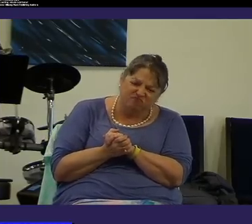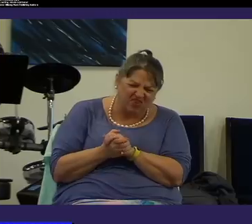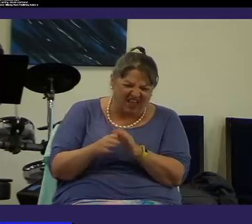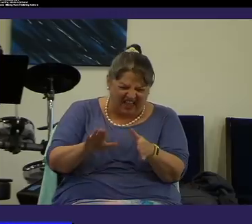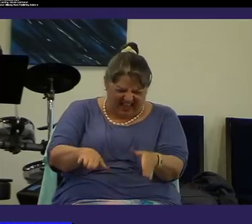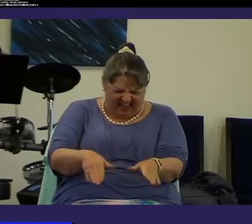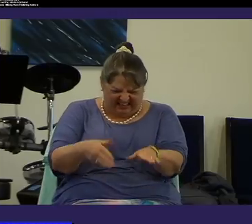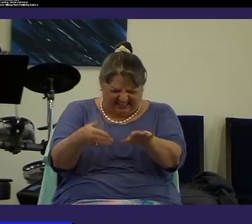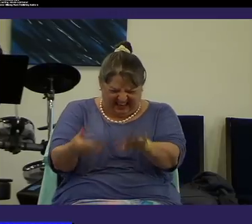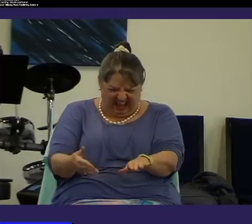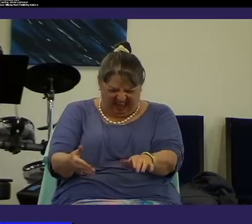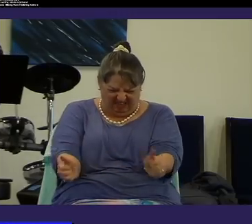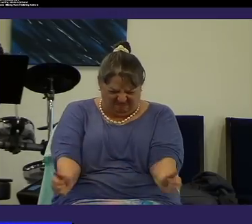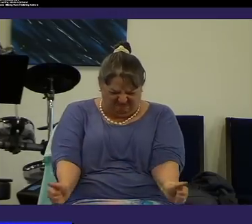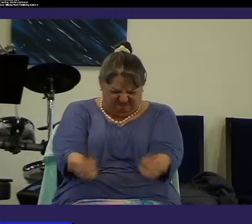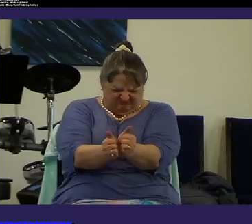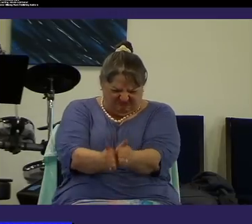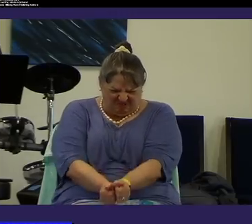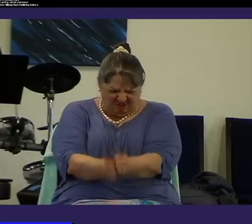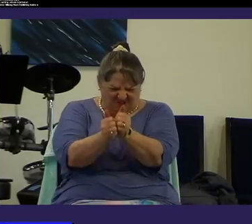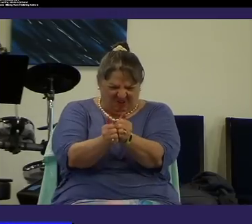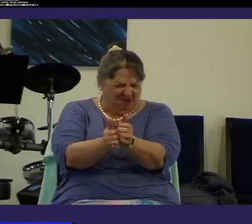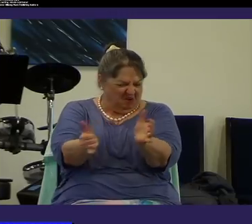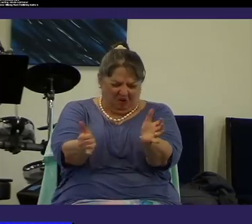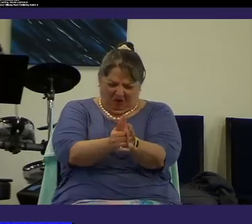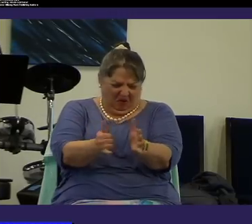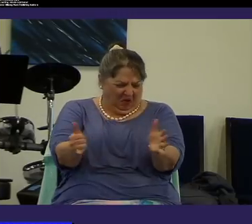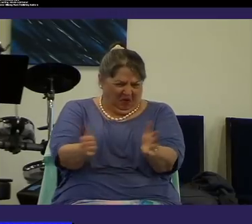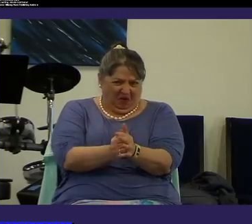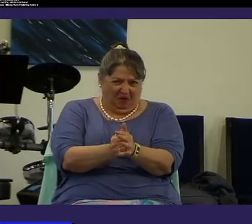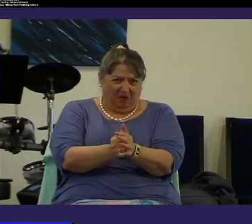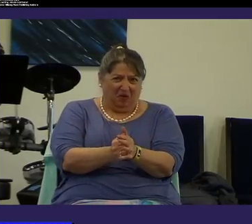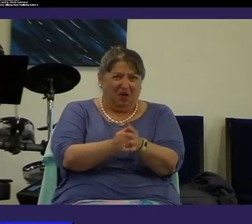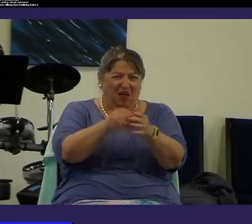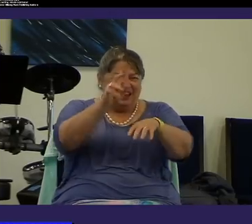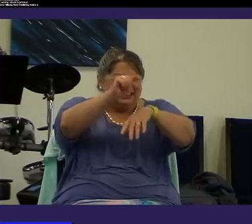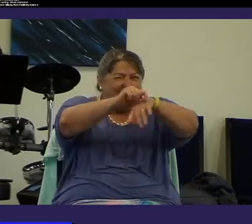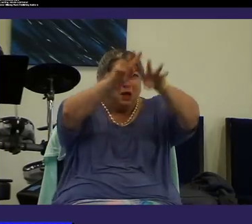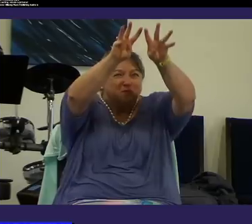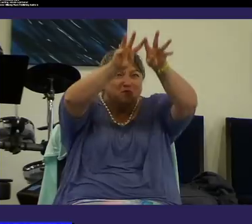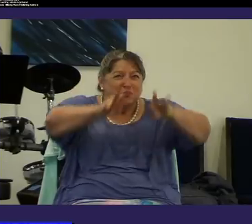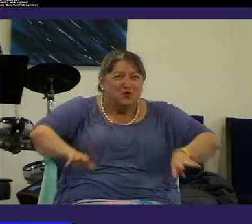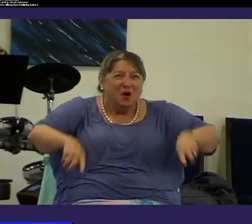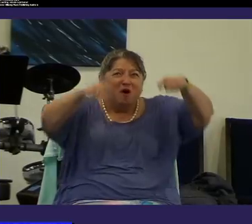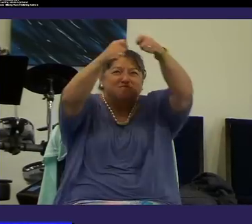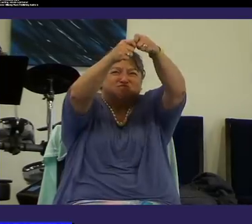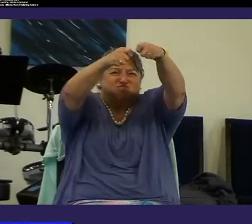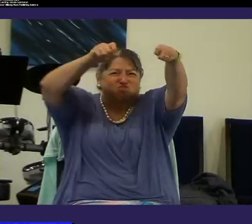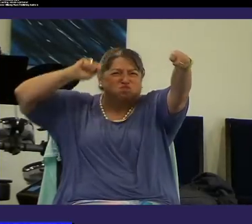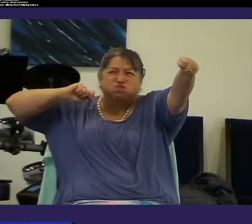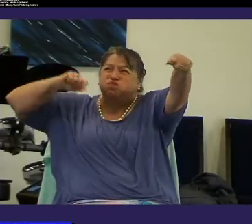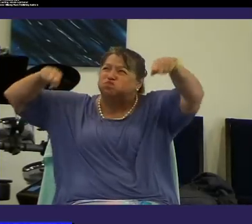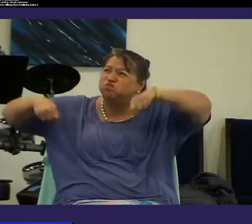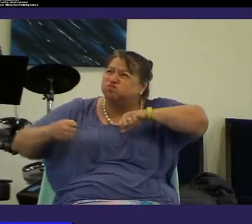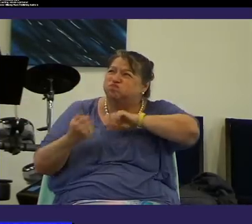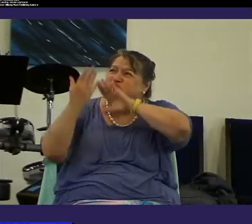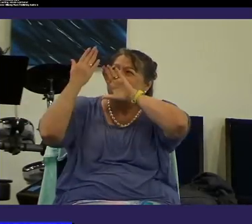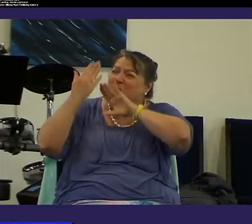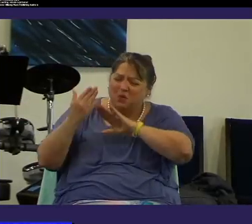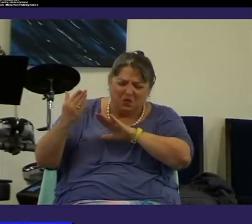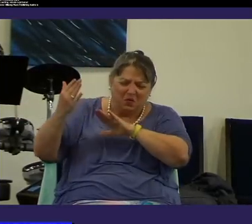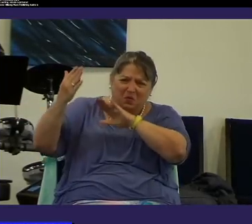Death could not hold you. The veil tore before you.